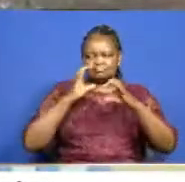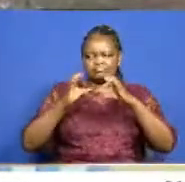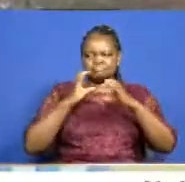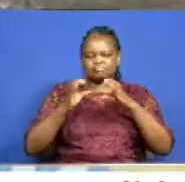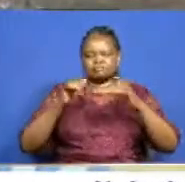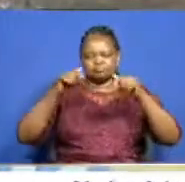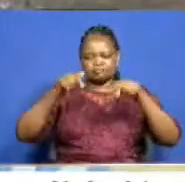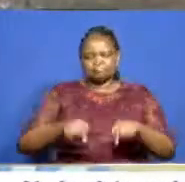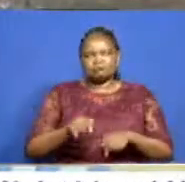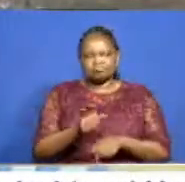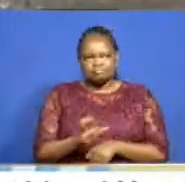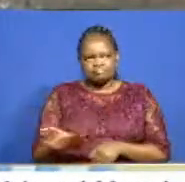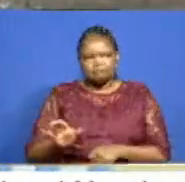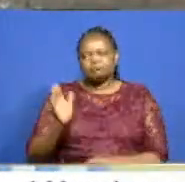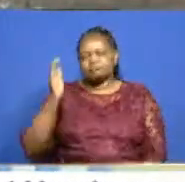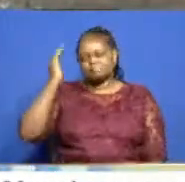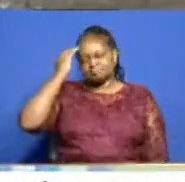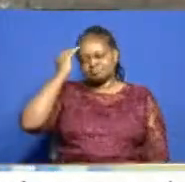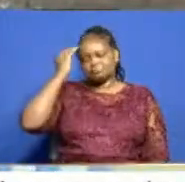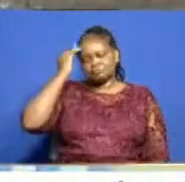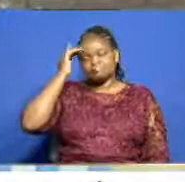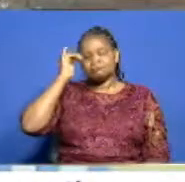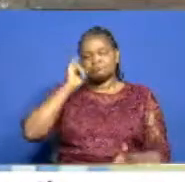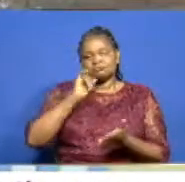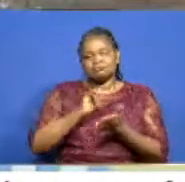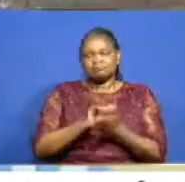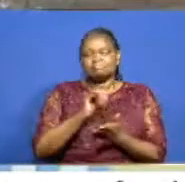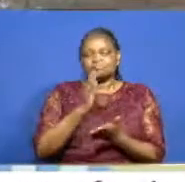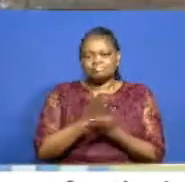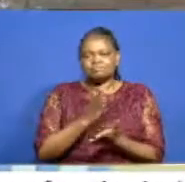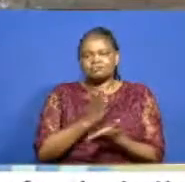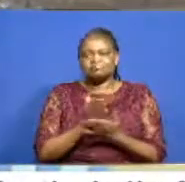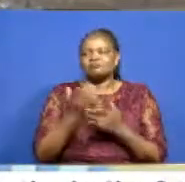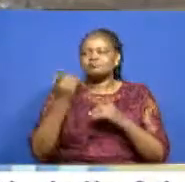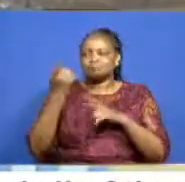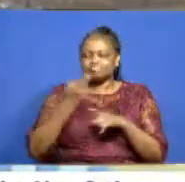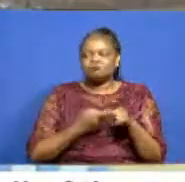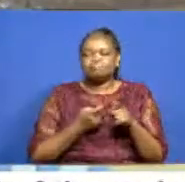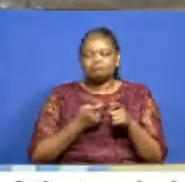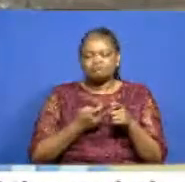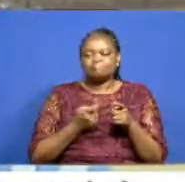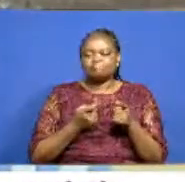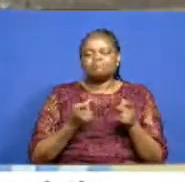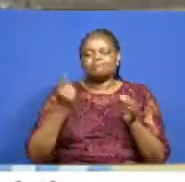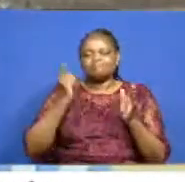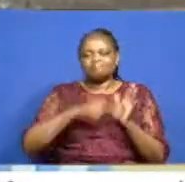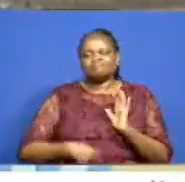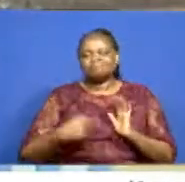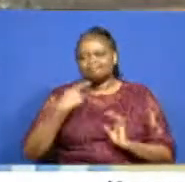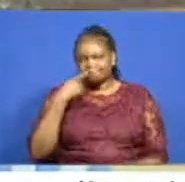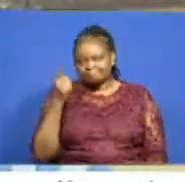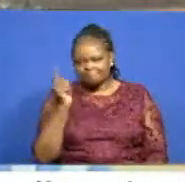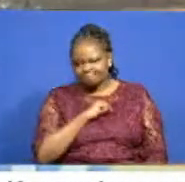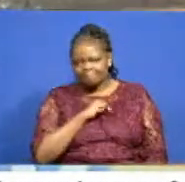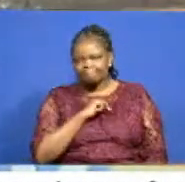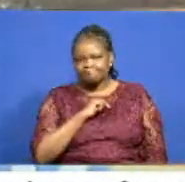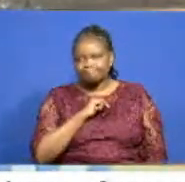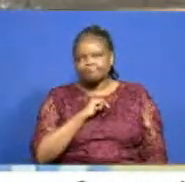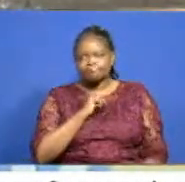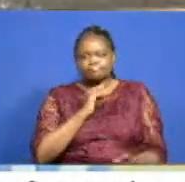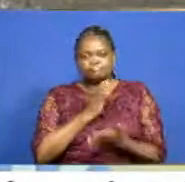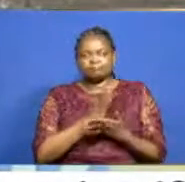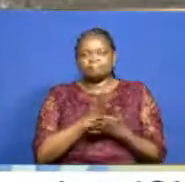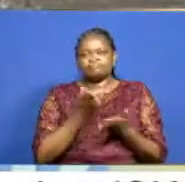particular morning, and we know for a fact from the numbers that we've just shared with you earlier that now, as we stand,